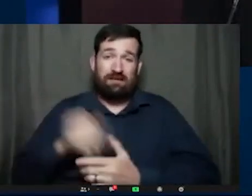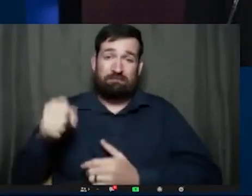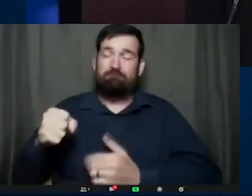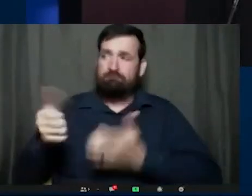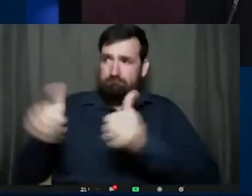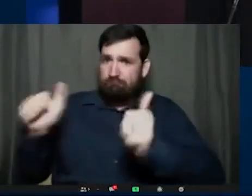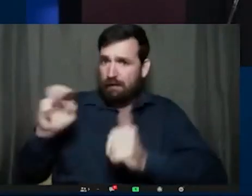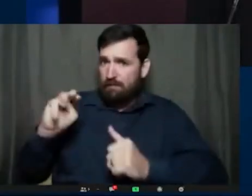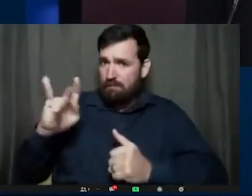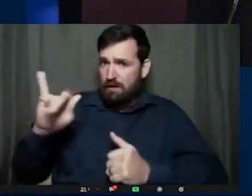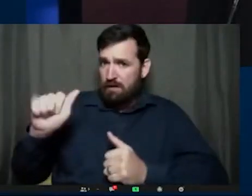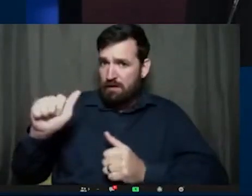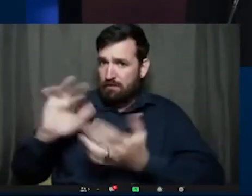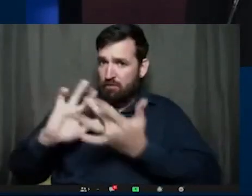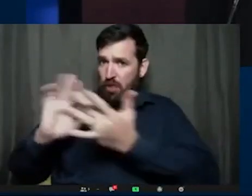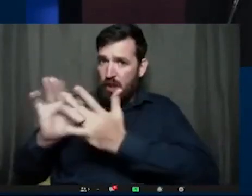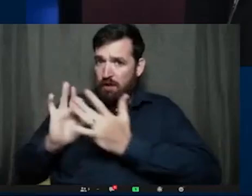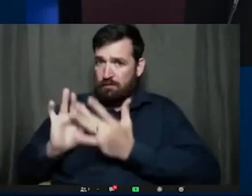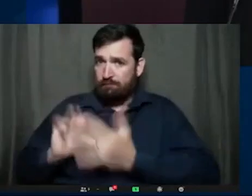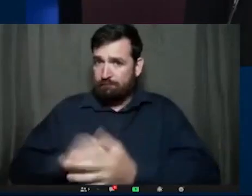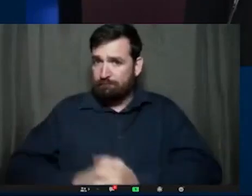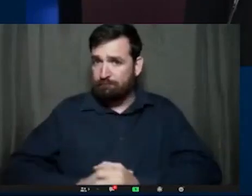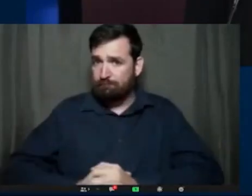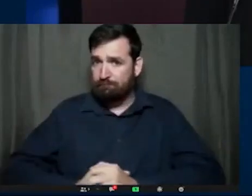line today.